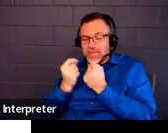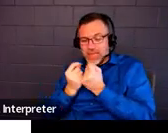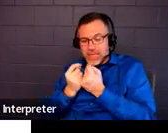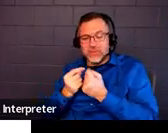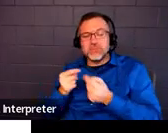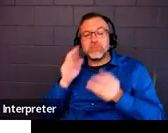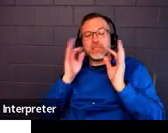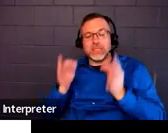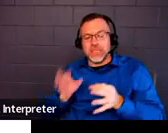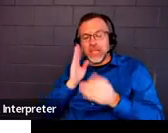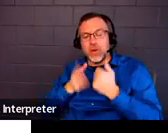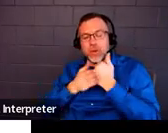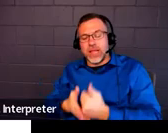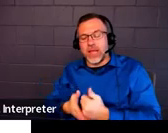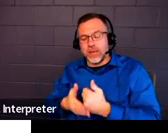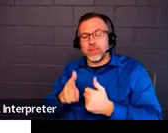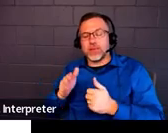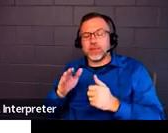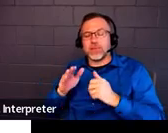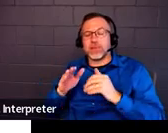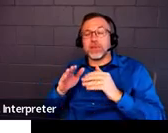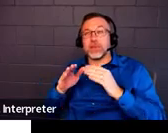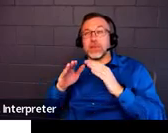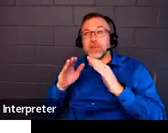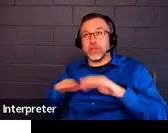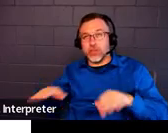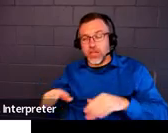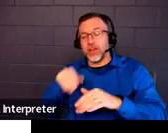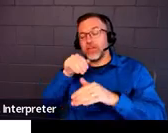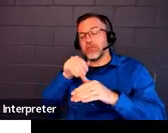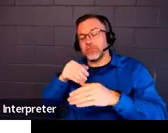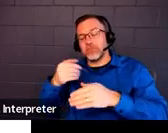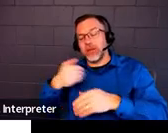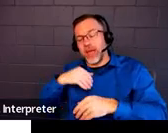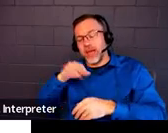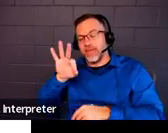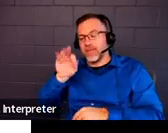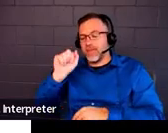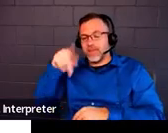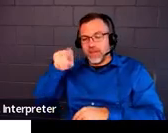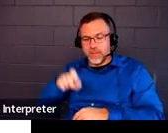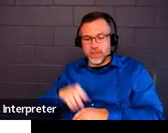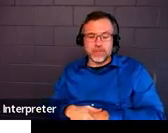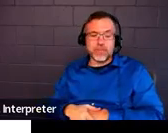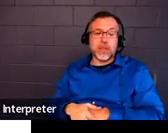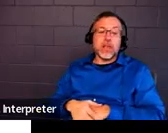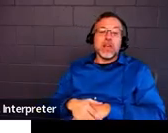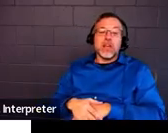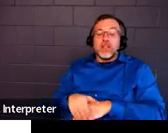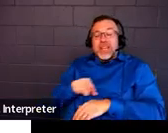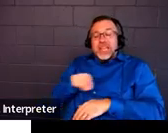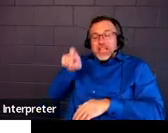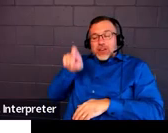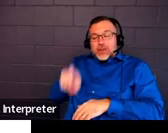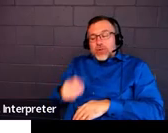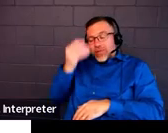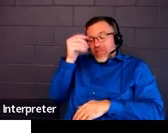will help the child access FAPE. So they need to have access to their accommodations that